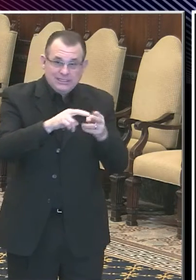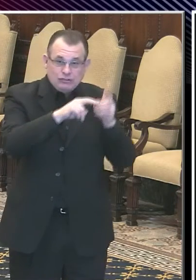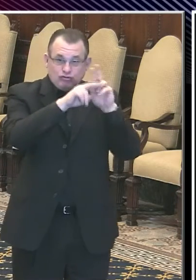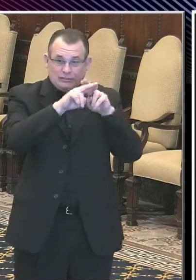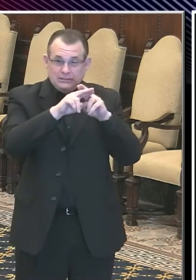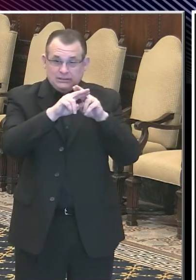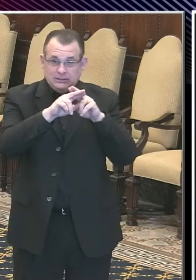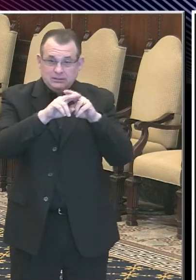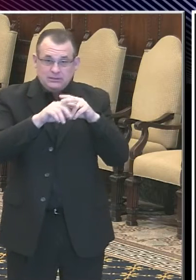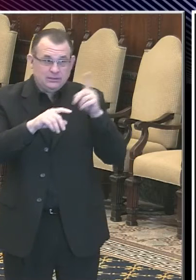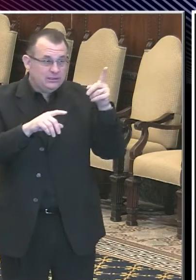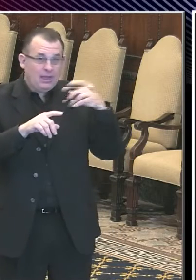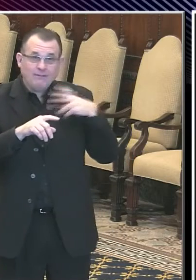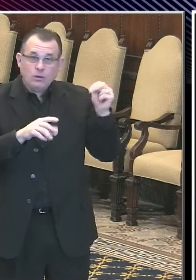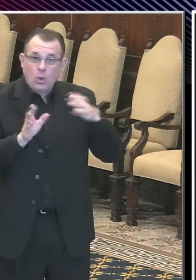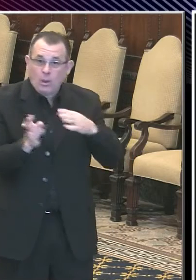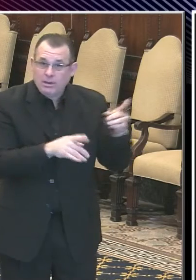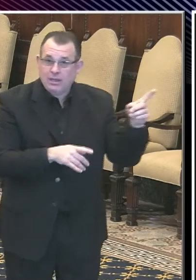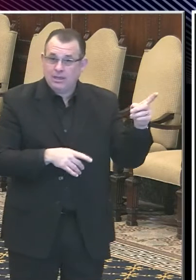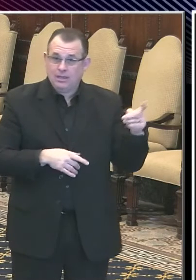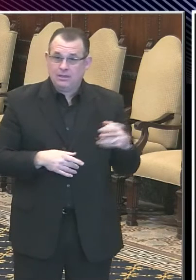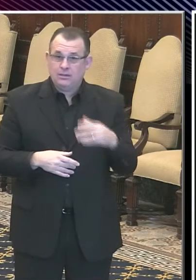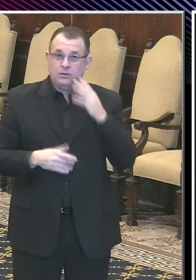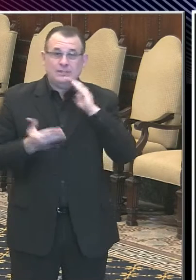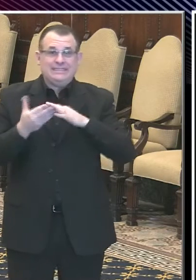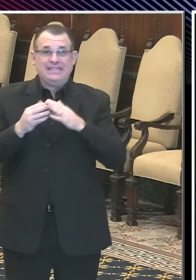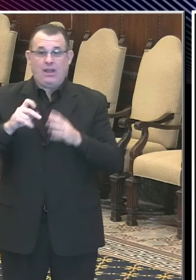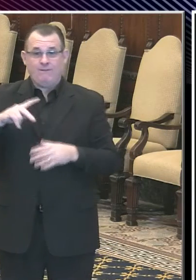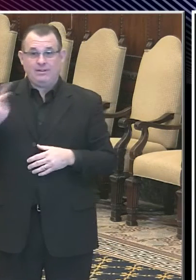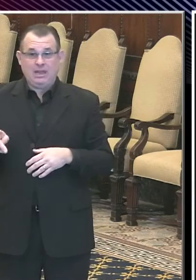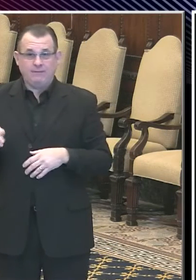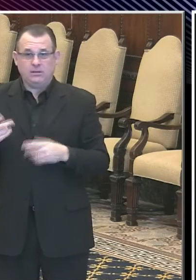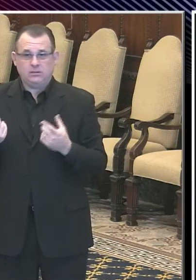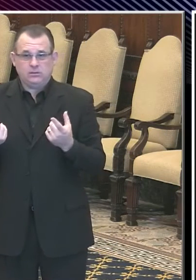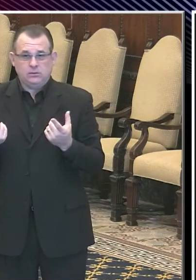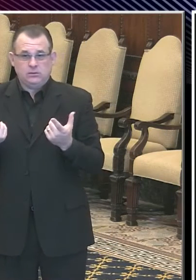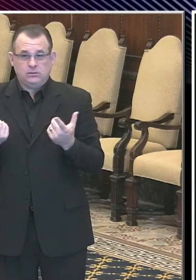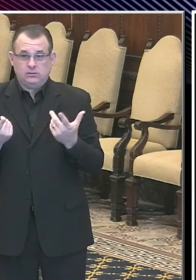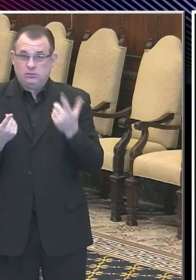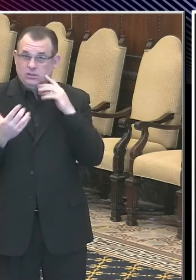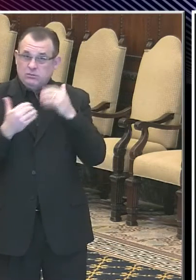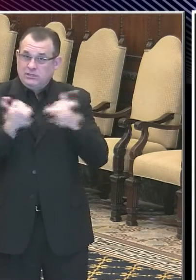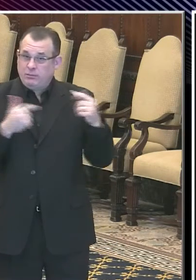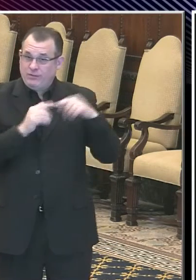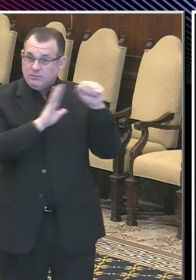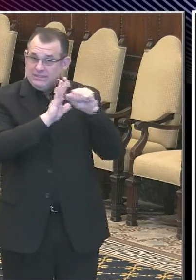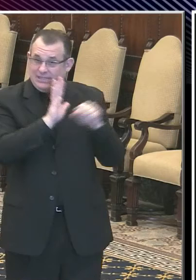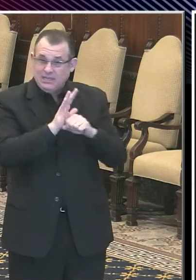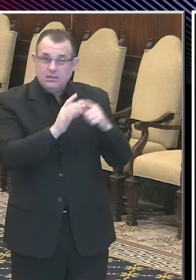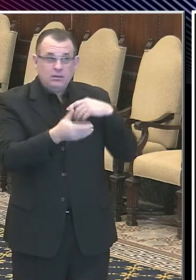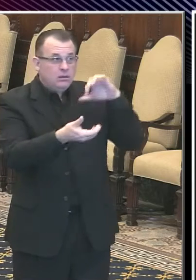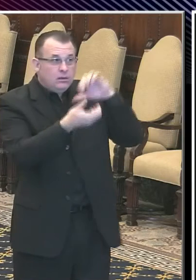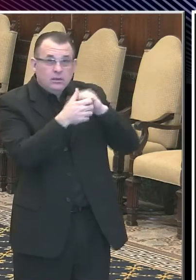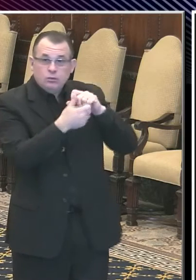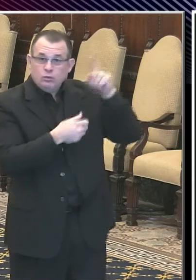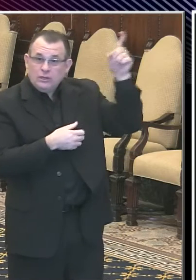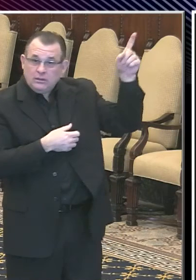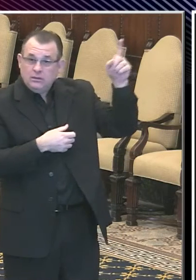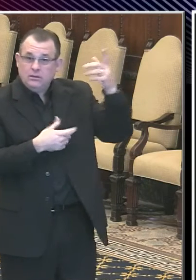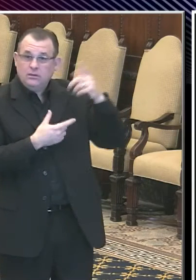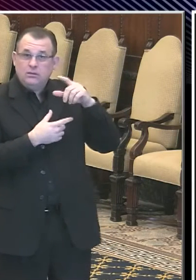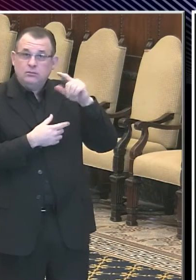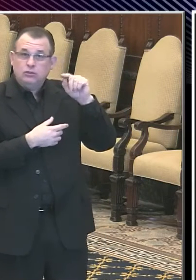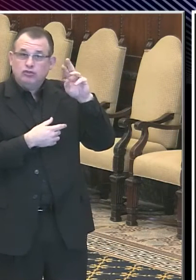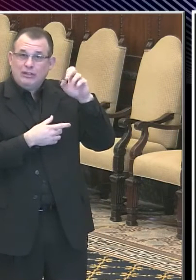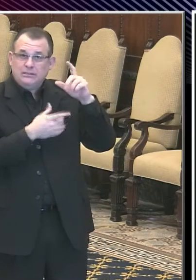comment on how the city's effort toward contact tracing, would that be separate from the state? Would you work with state officials to trace cases in the